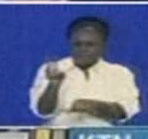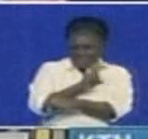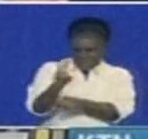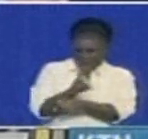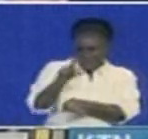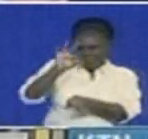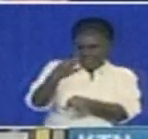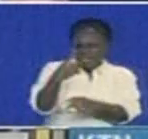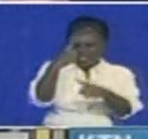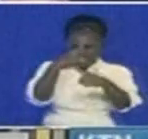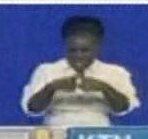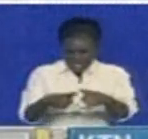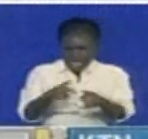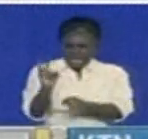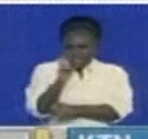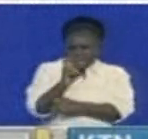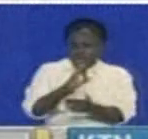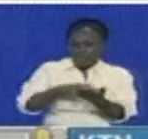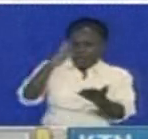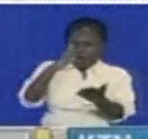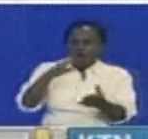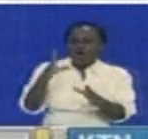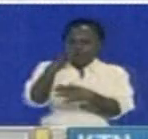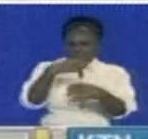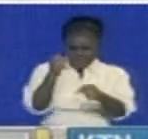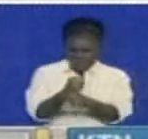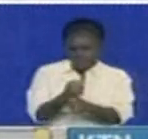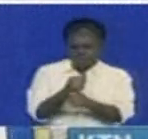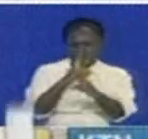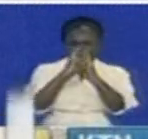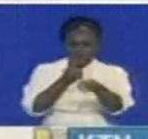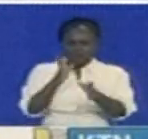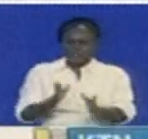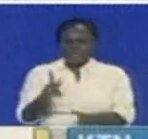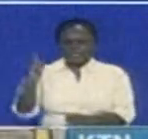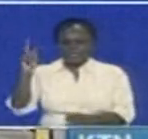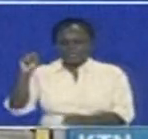year and will study more than 30 companies. Adelaide Changole, KTN Business.